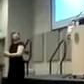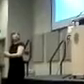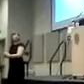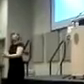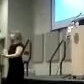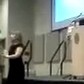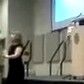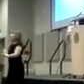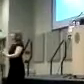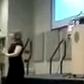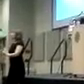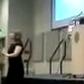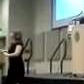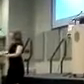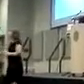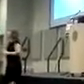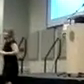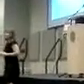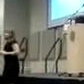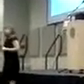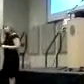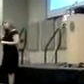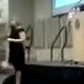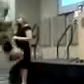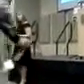save the different question. If you get the chance, we'll get back to them.